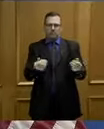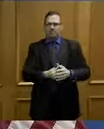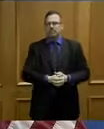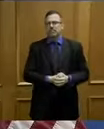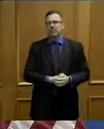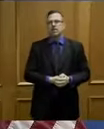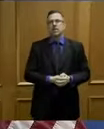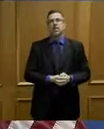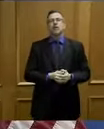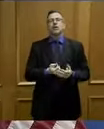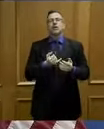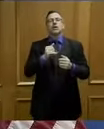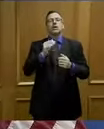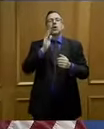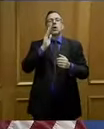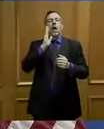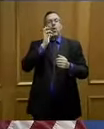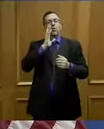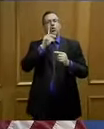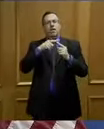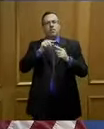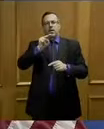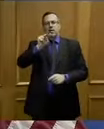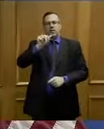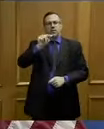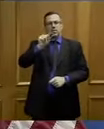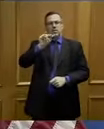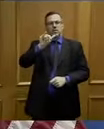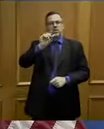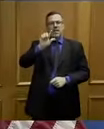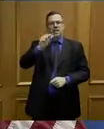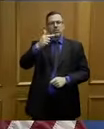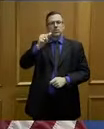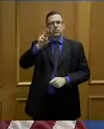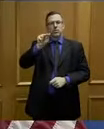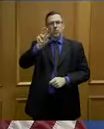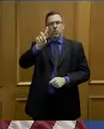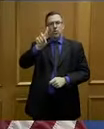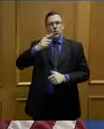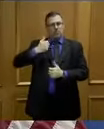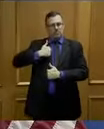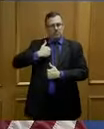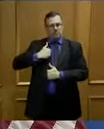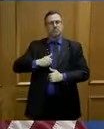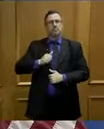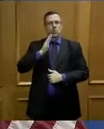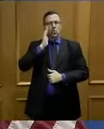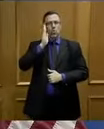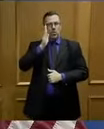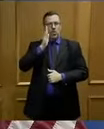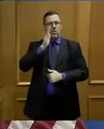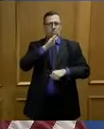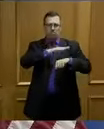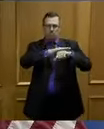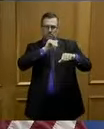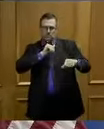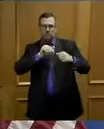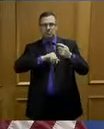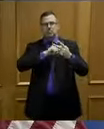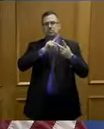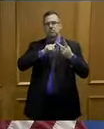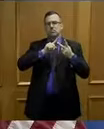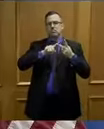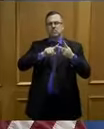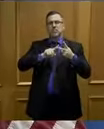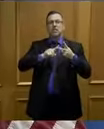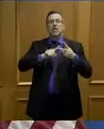the use of our National Guard. I'm going to focus today on a series of deadlines that we are extending